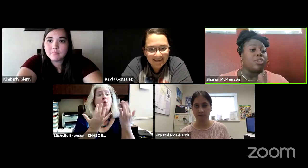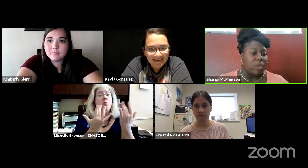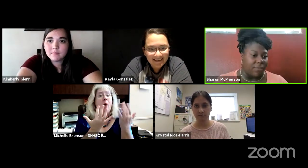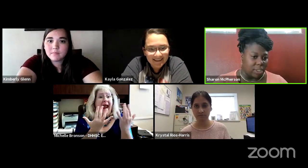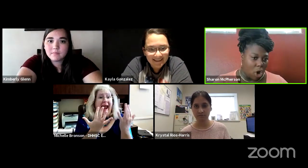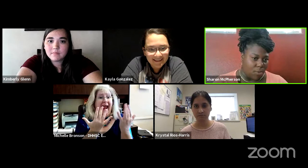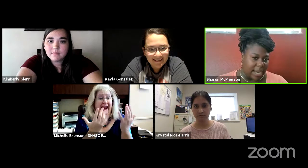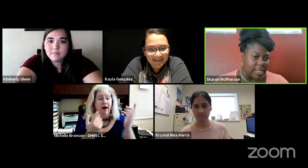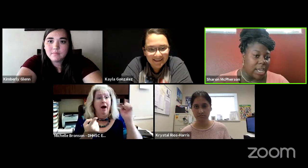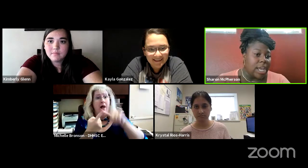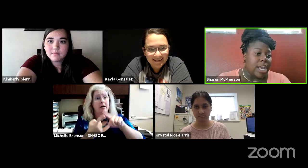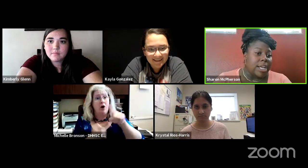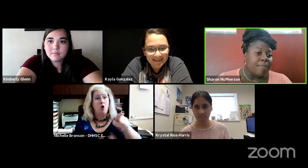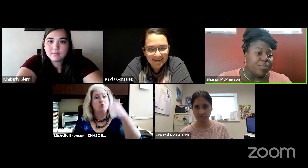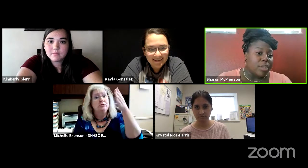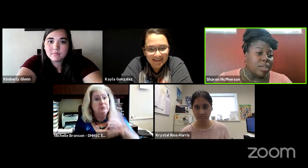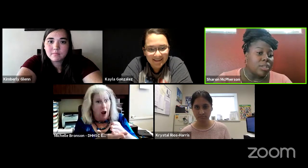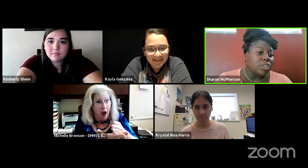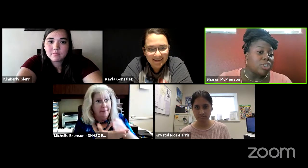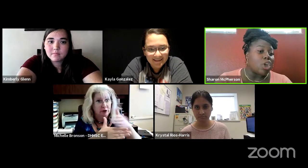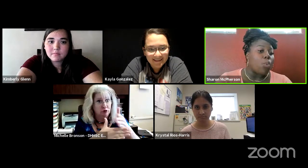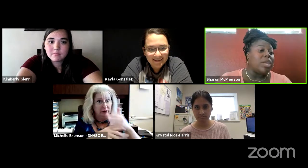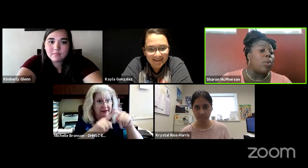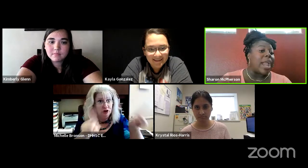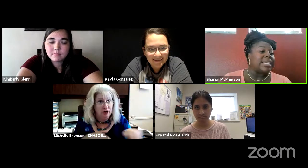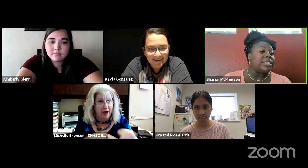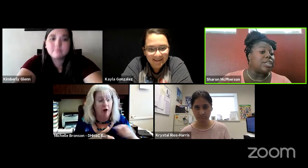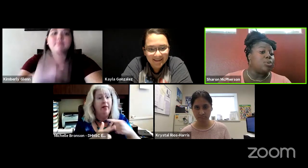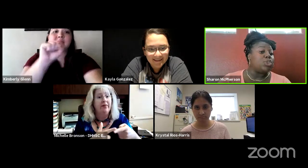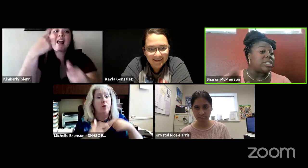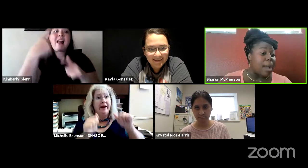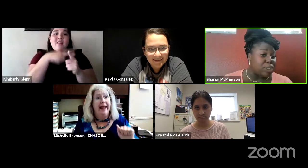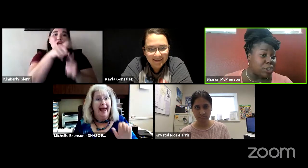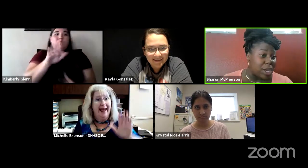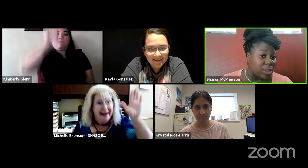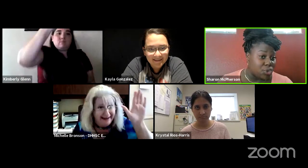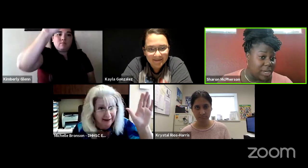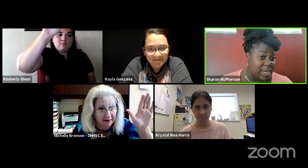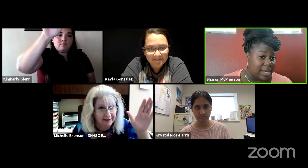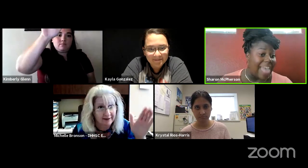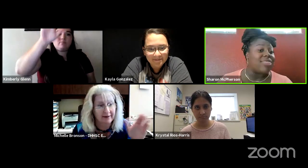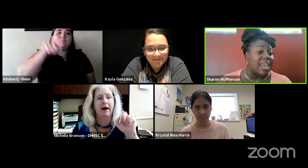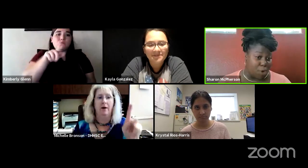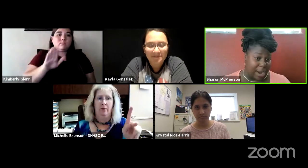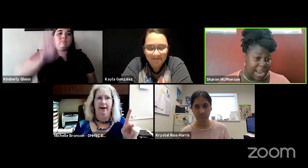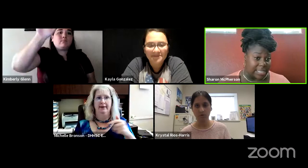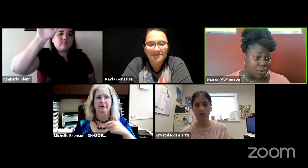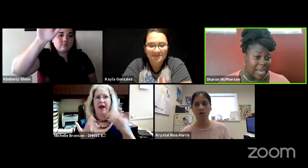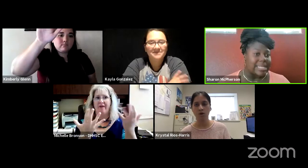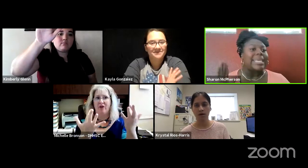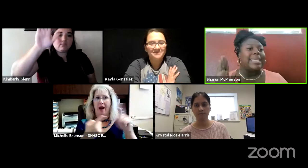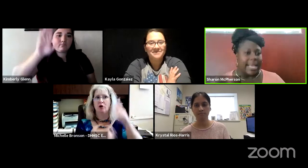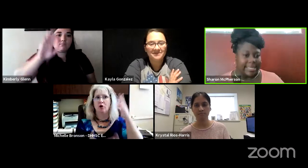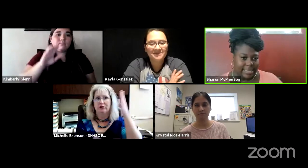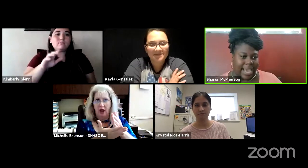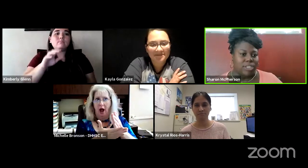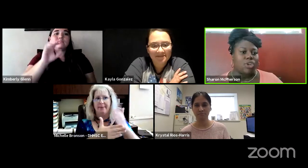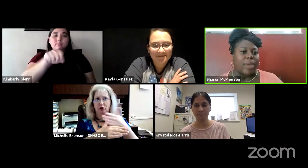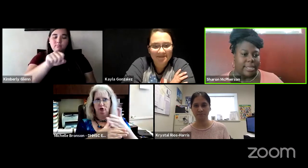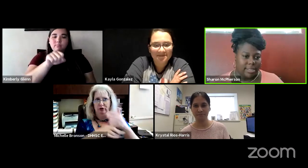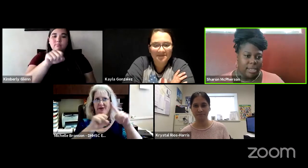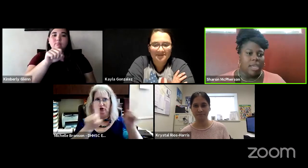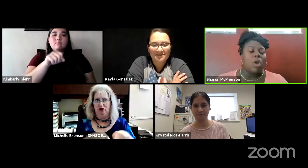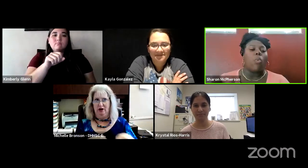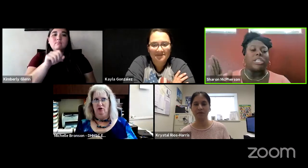so it'll be the three of us. All right. So we wait until you stop sharing the screen and then put our hands up, correct? Yes, that